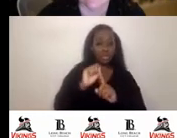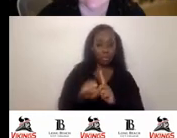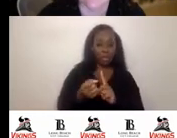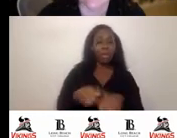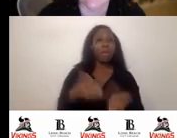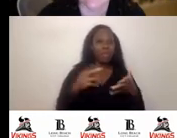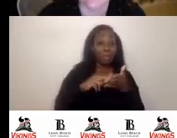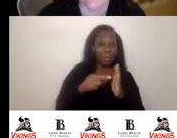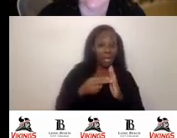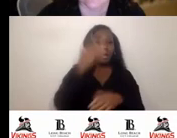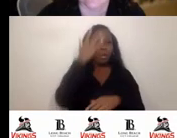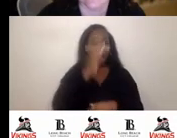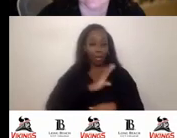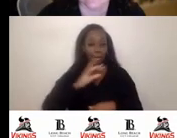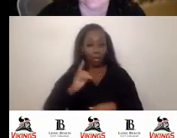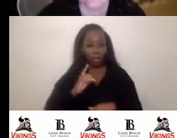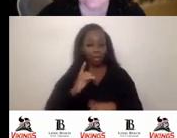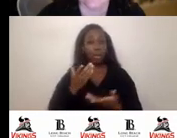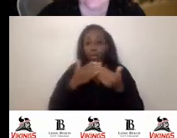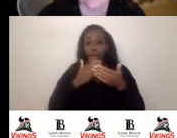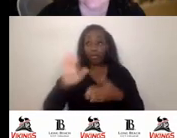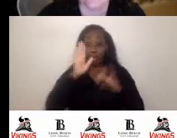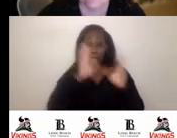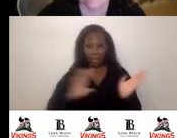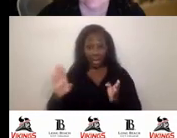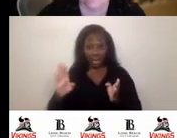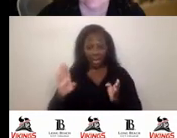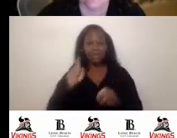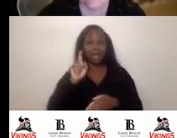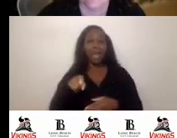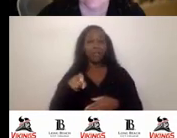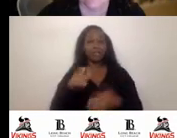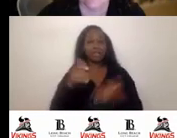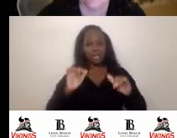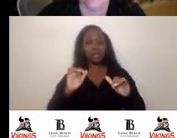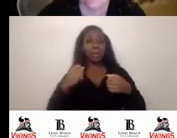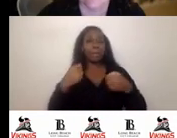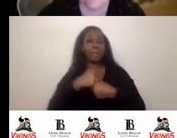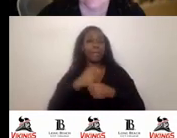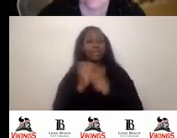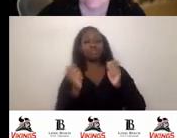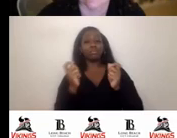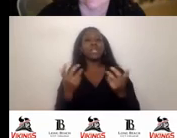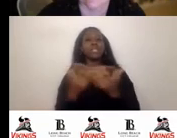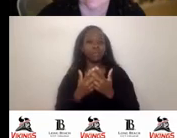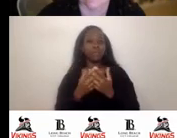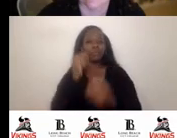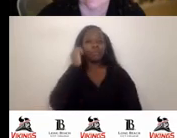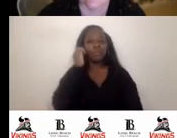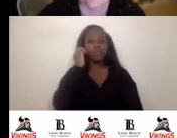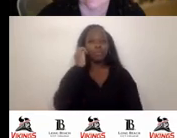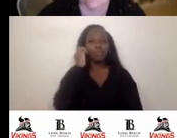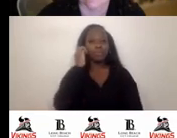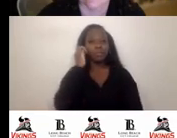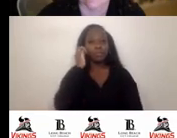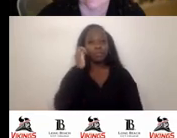whatever plans they look like, will have to make some adjustments. We're also, for this criteria, when we talk about census data, we're